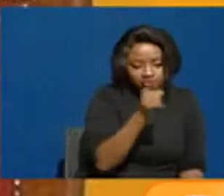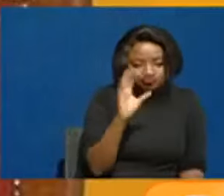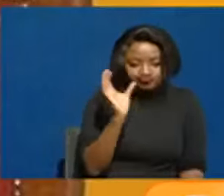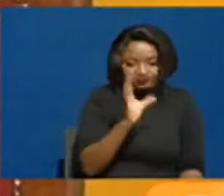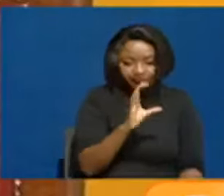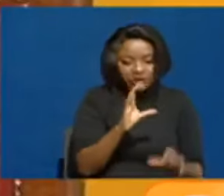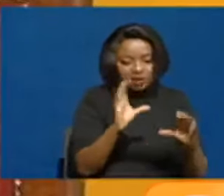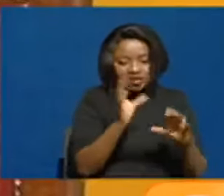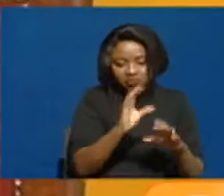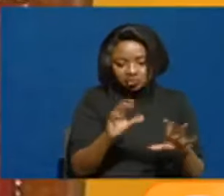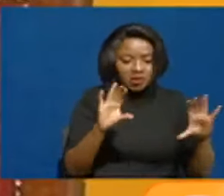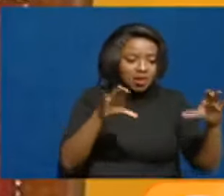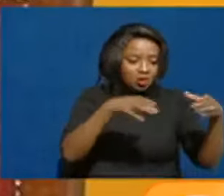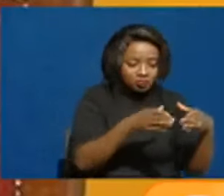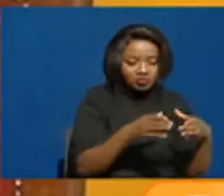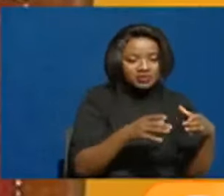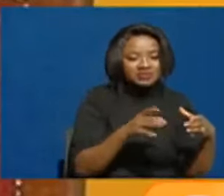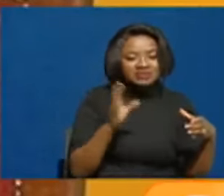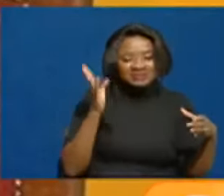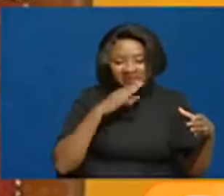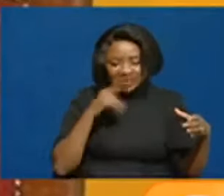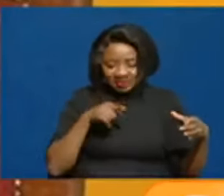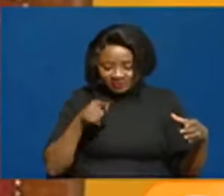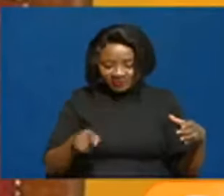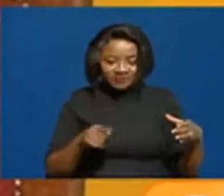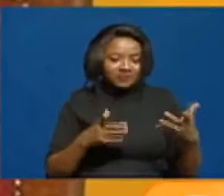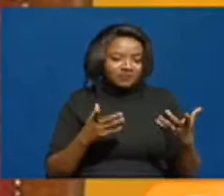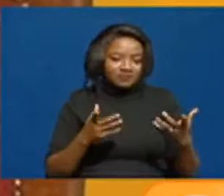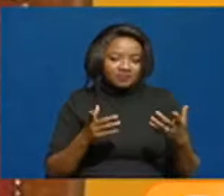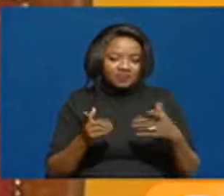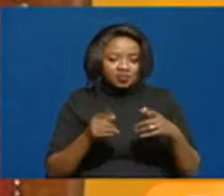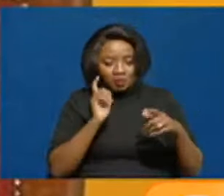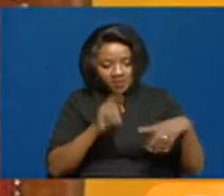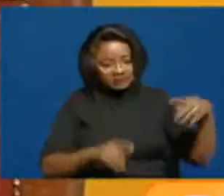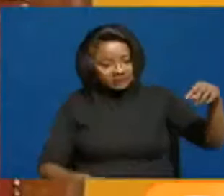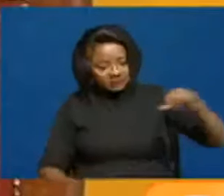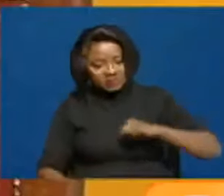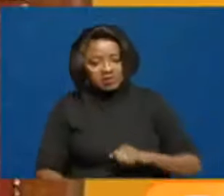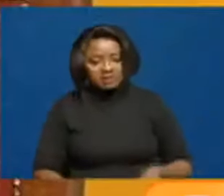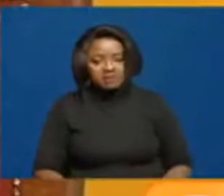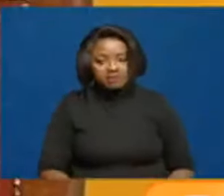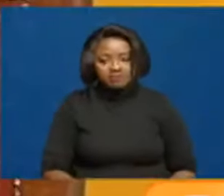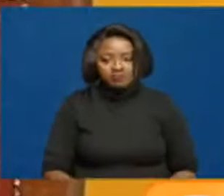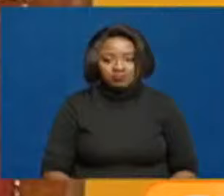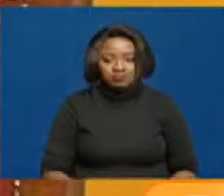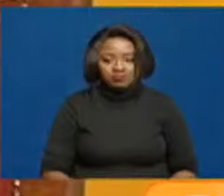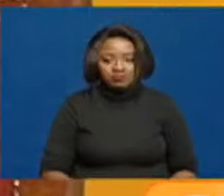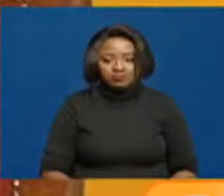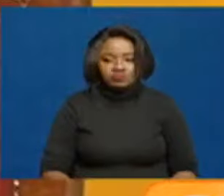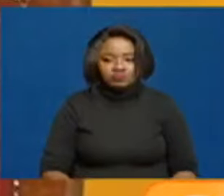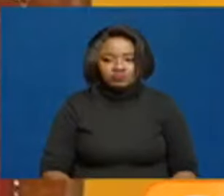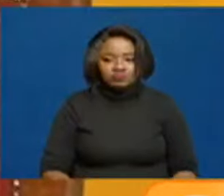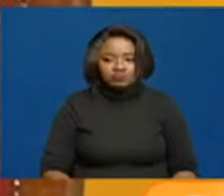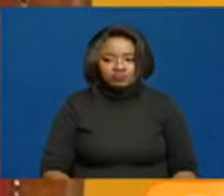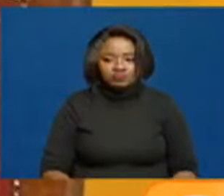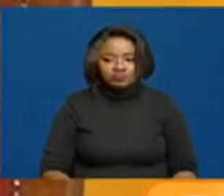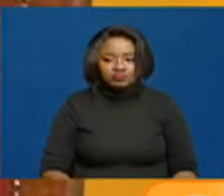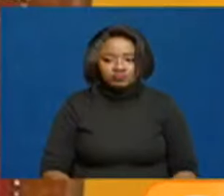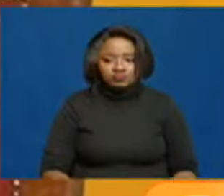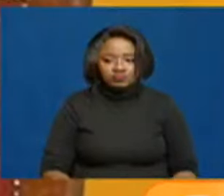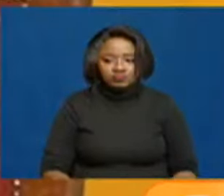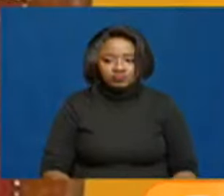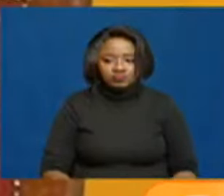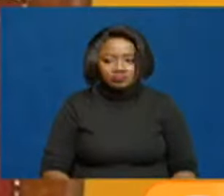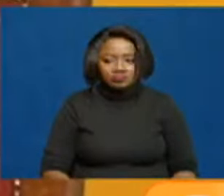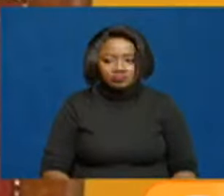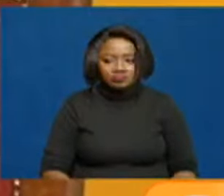about waste management and that they should be paying them. And there has been a positive change, a bit,